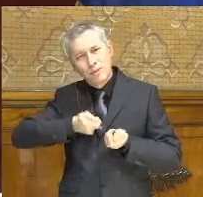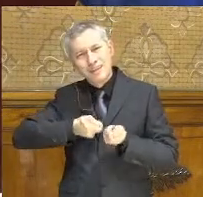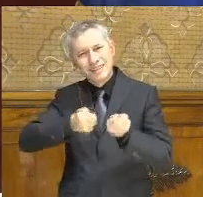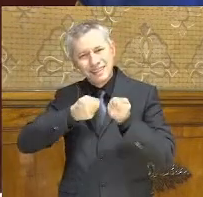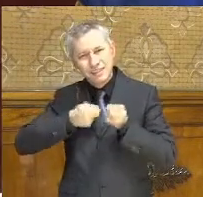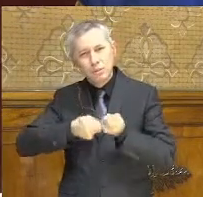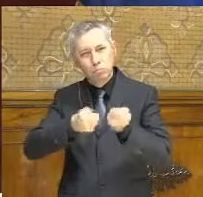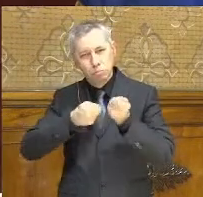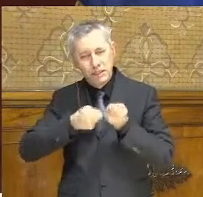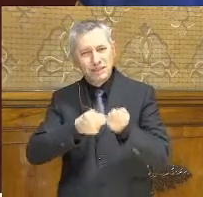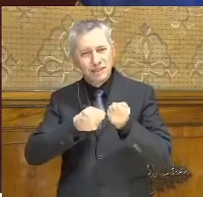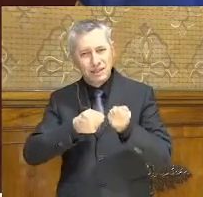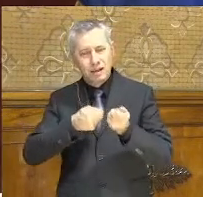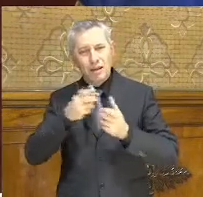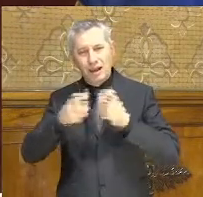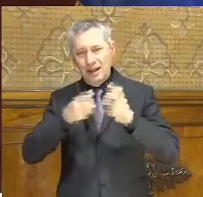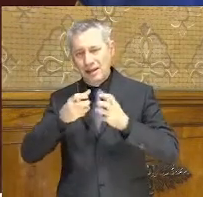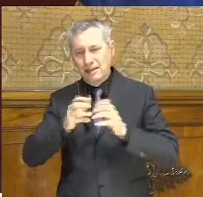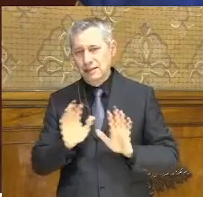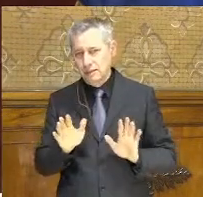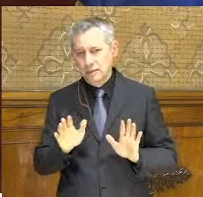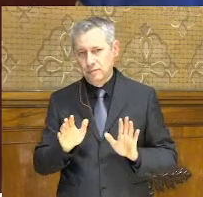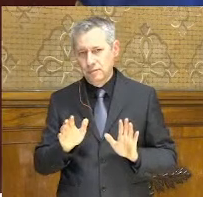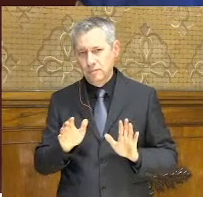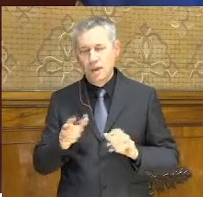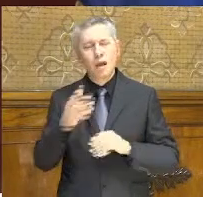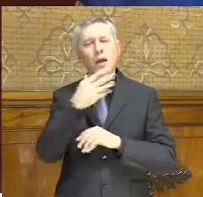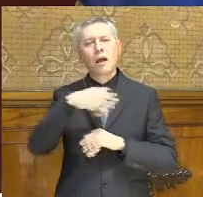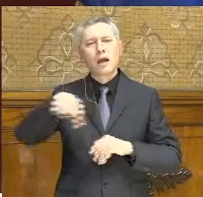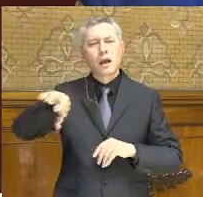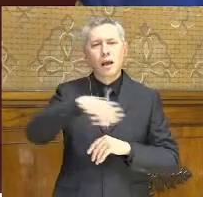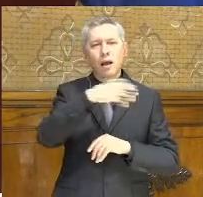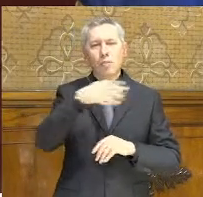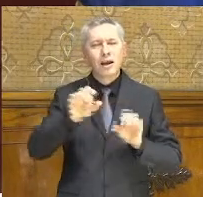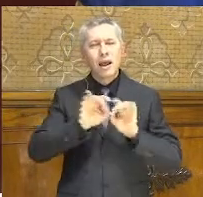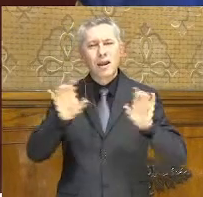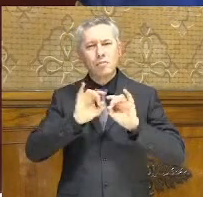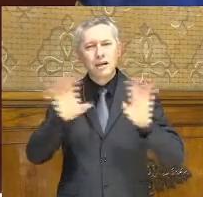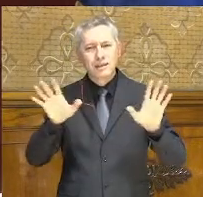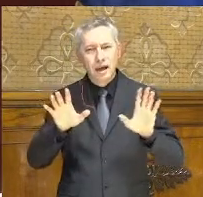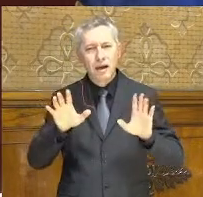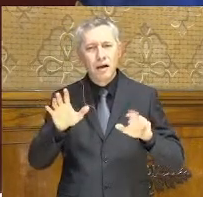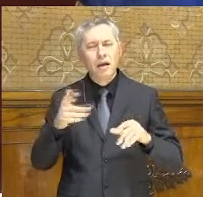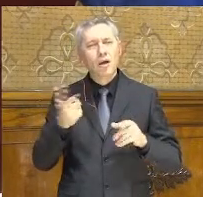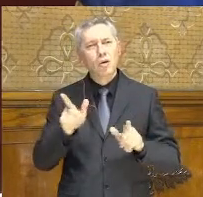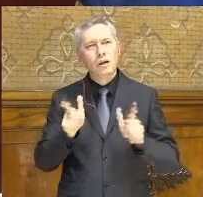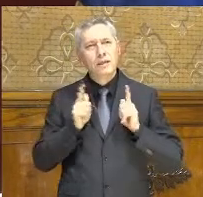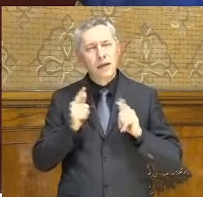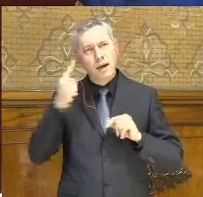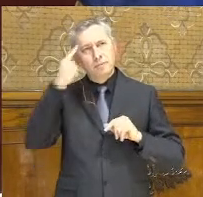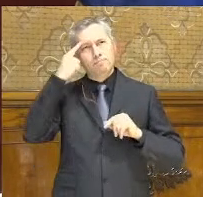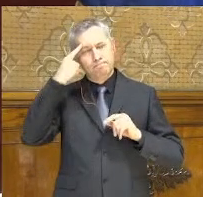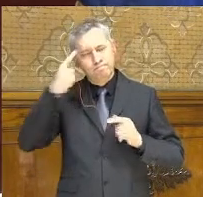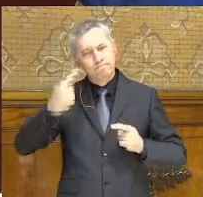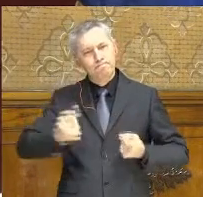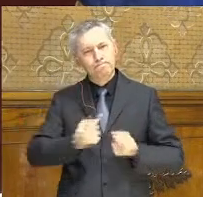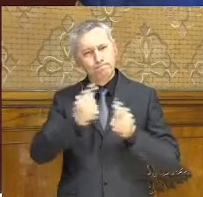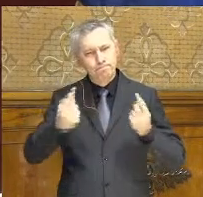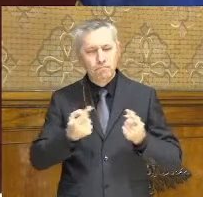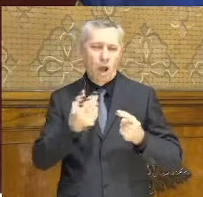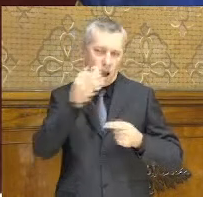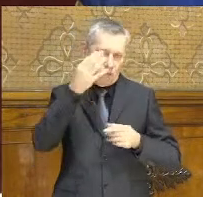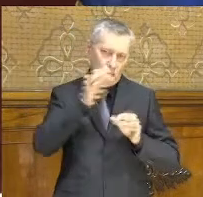to a crisis. Freedom's chime makes a principled intervention at times, prepared at